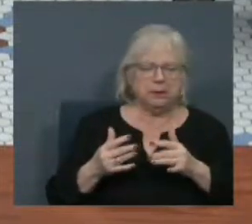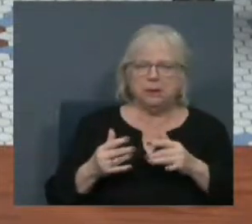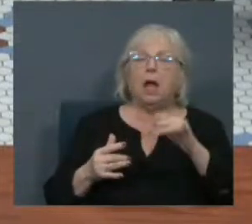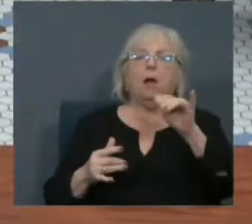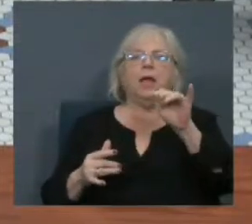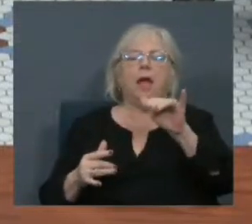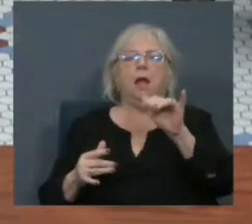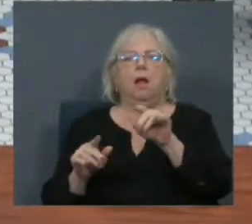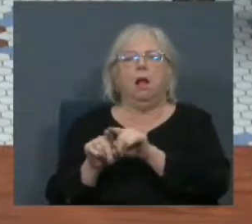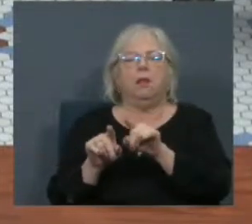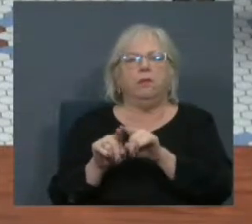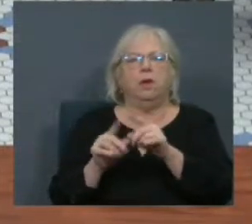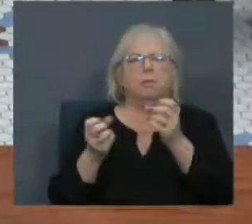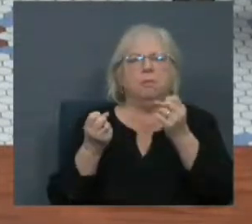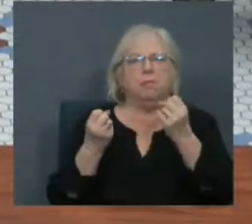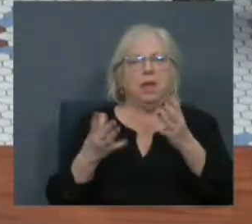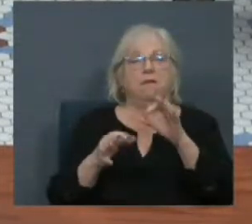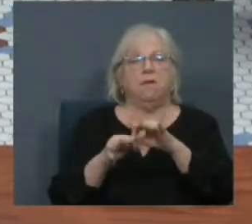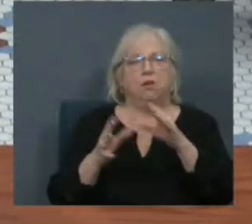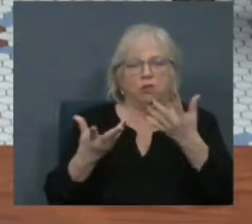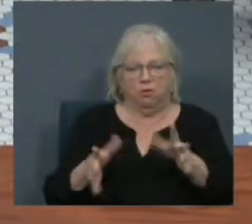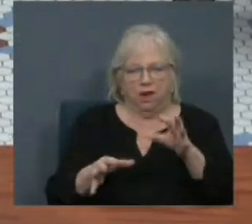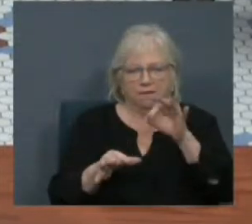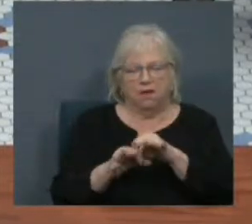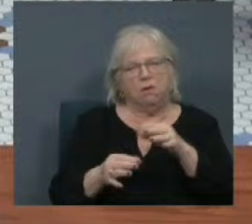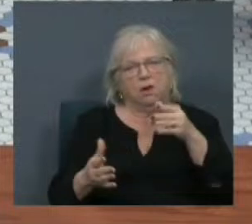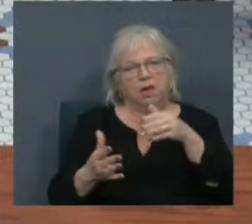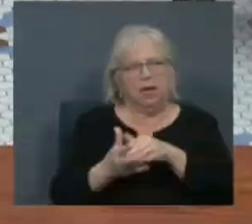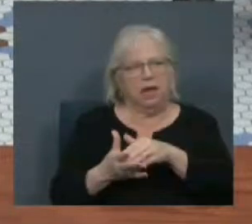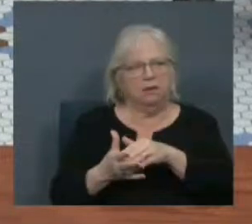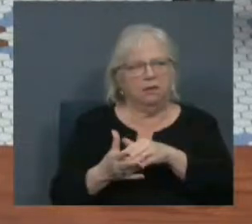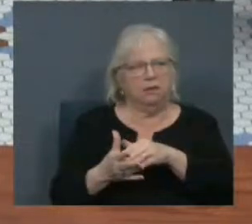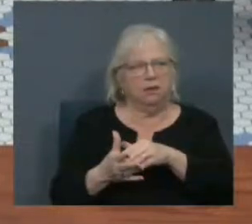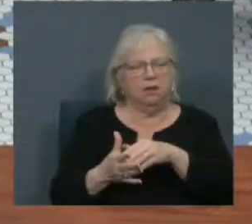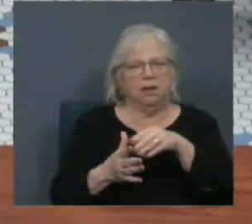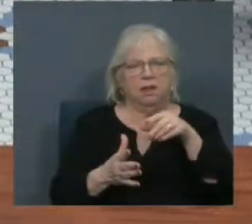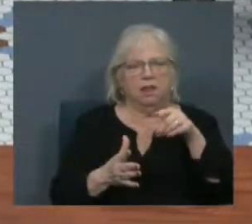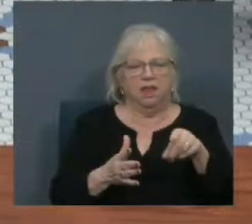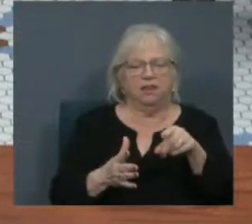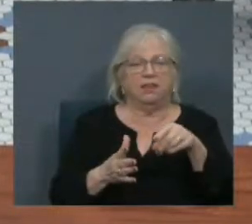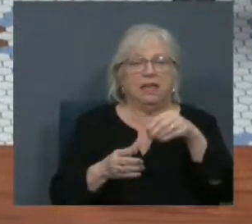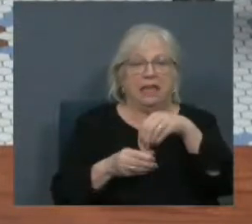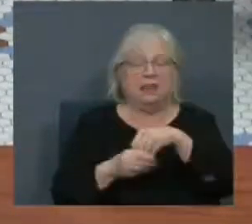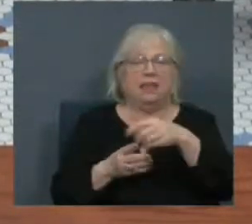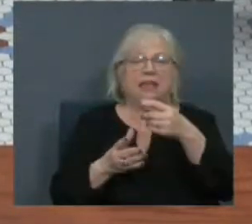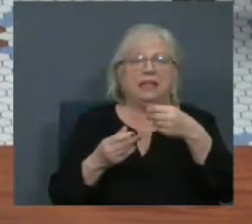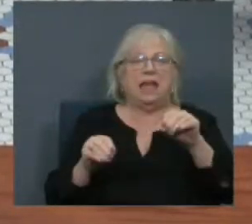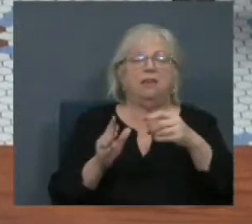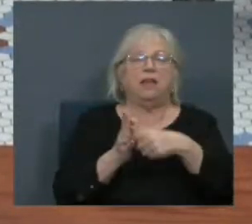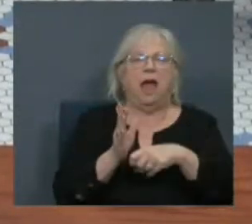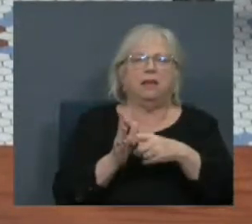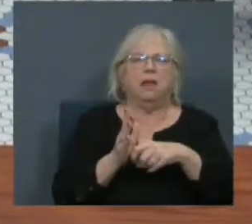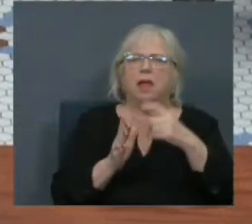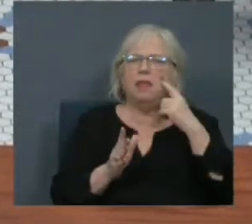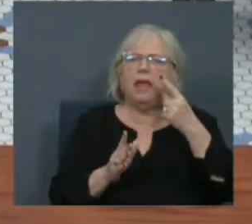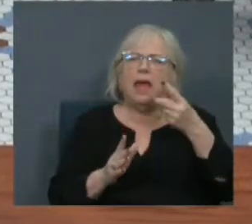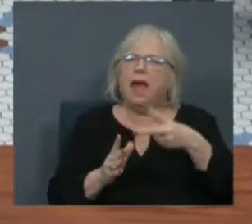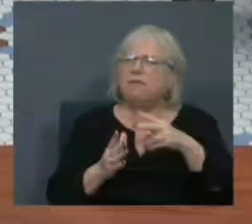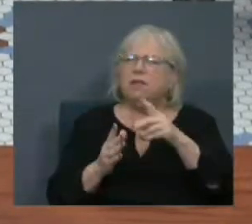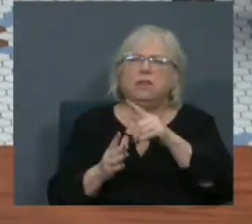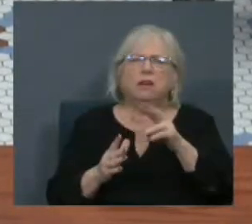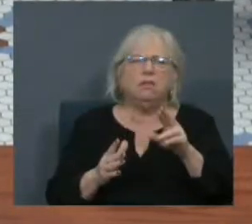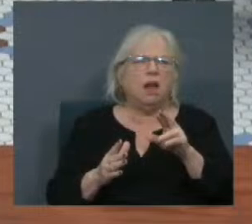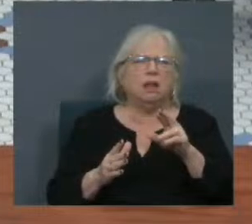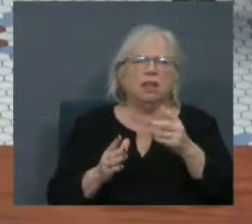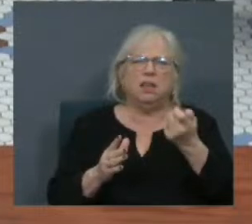Oh yeah, also lots of voters already voted against this in the sales tax. I mean, I heard that I think half of Little Rock, a